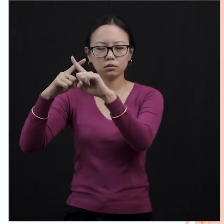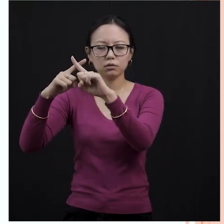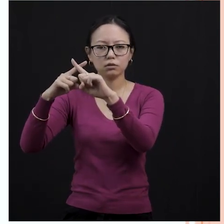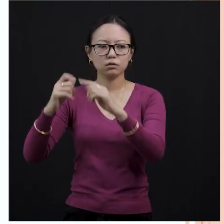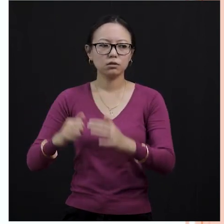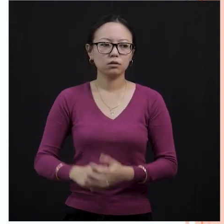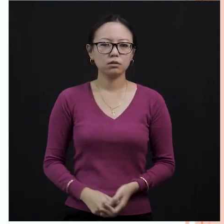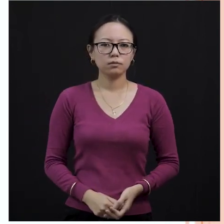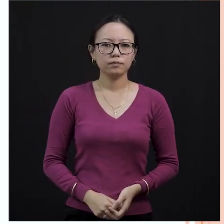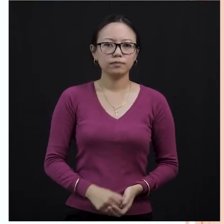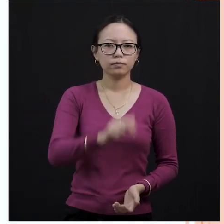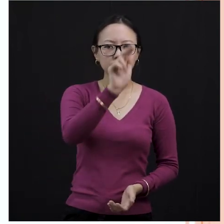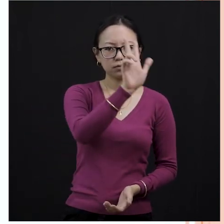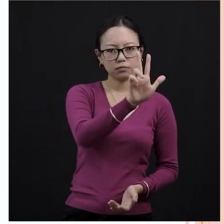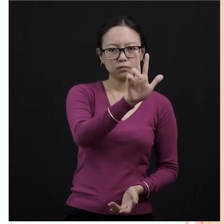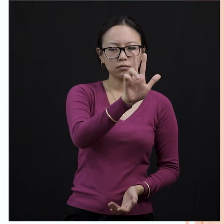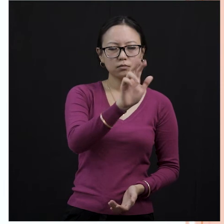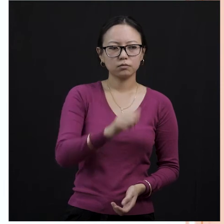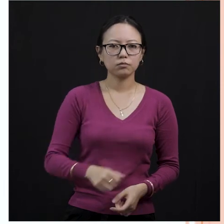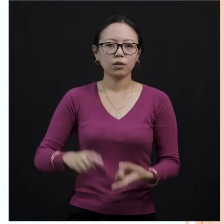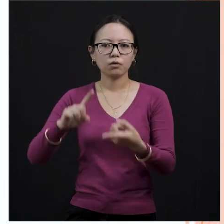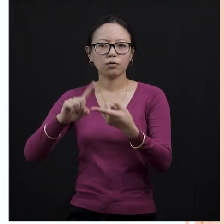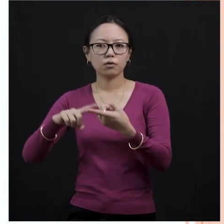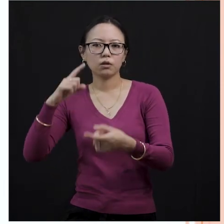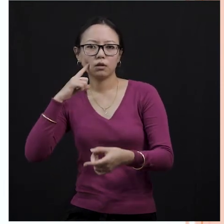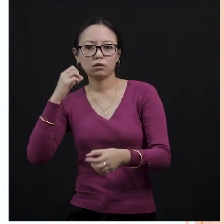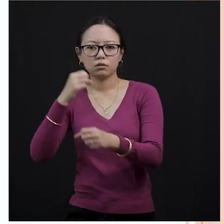SIX. Okay. And for number 8,